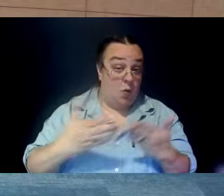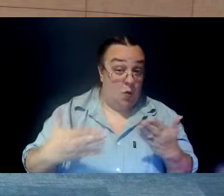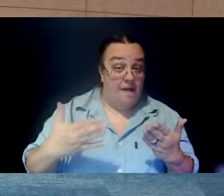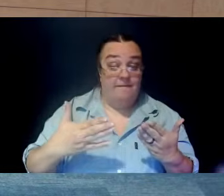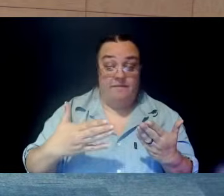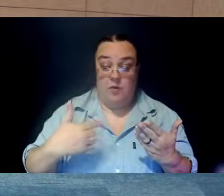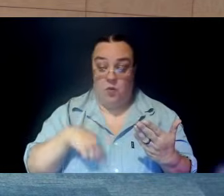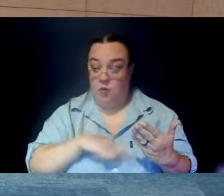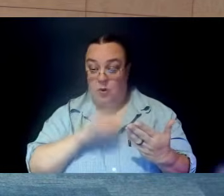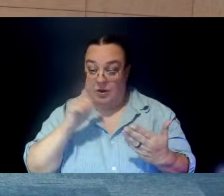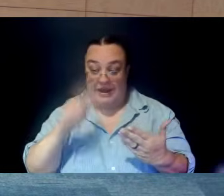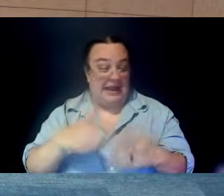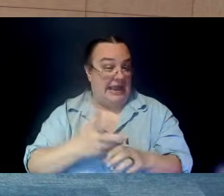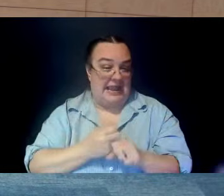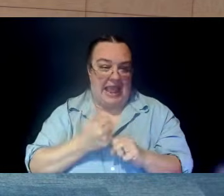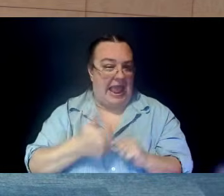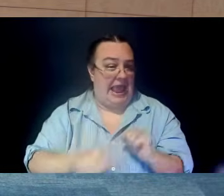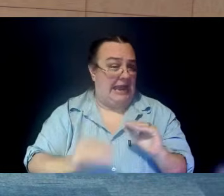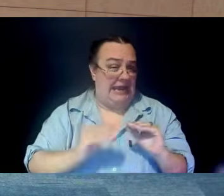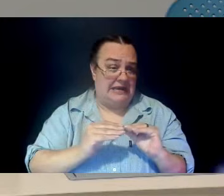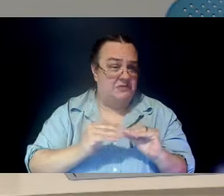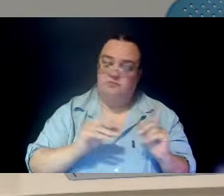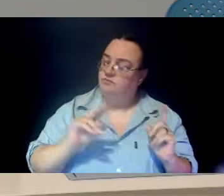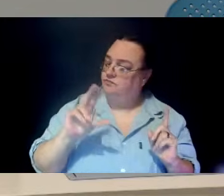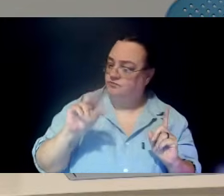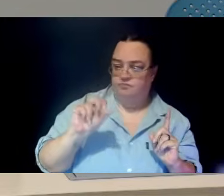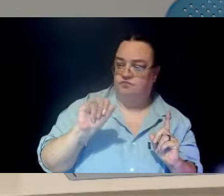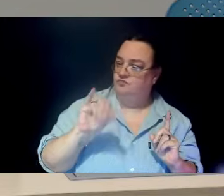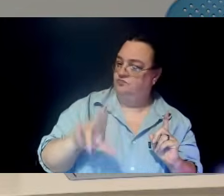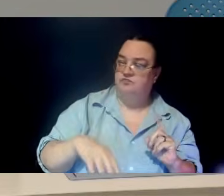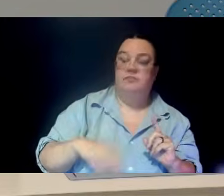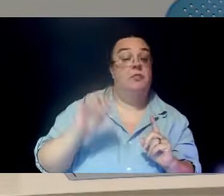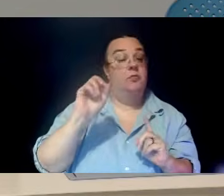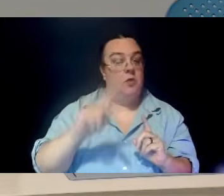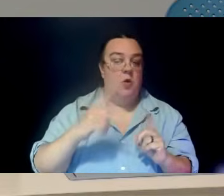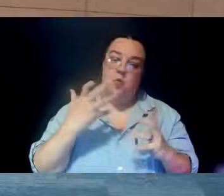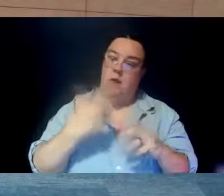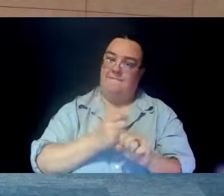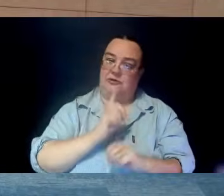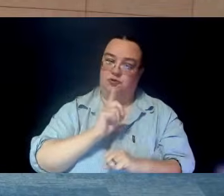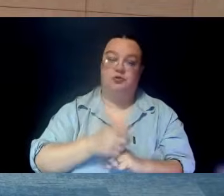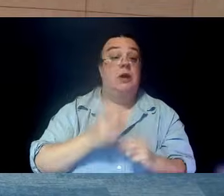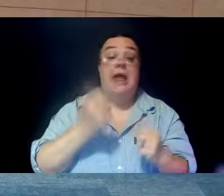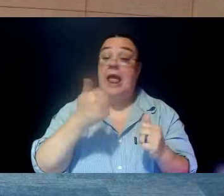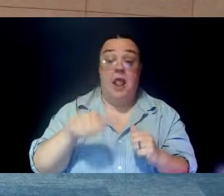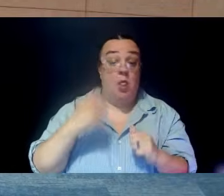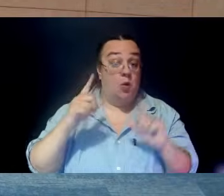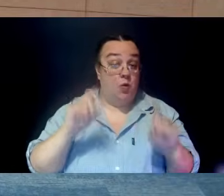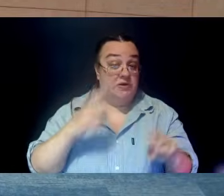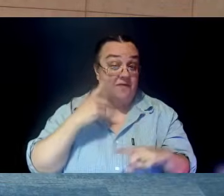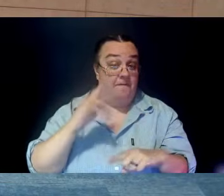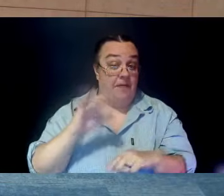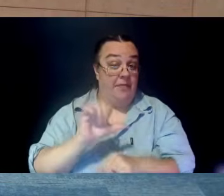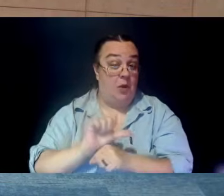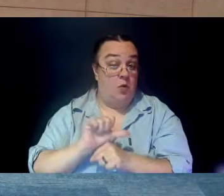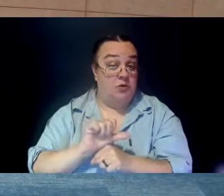to get you anything additional No, sir. in order to. Okay, I just want to make sure. Any other questions for the Public Works